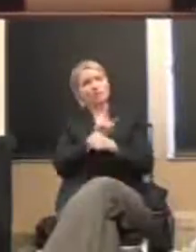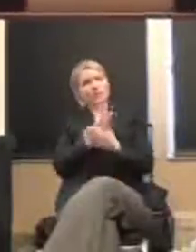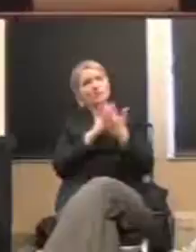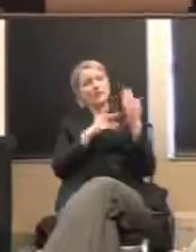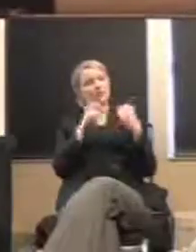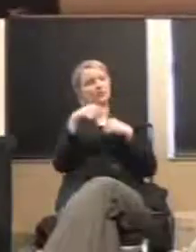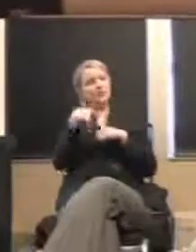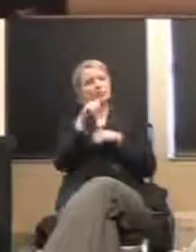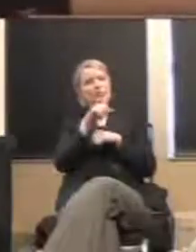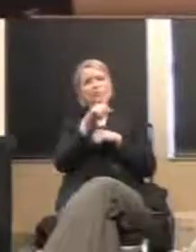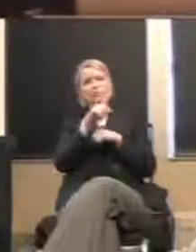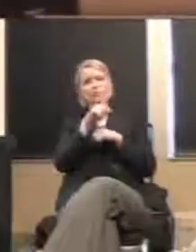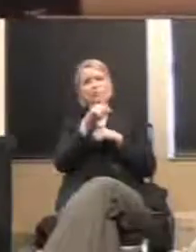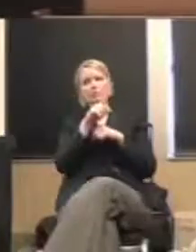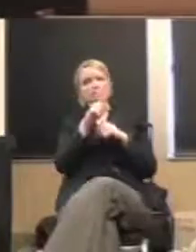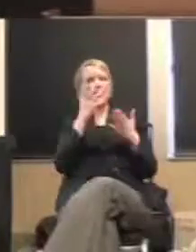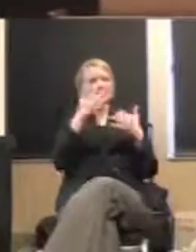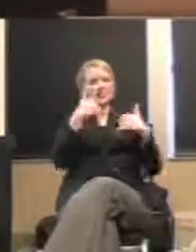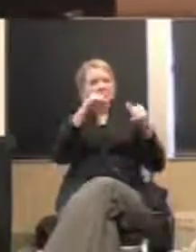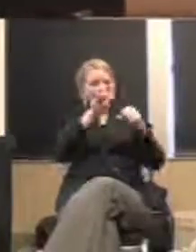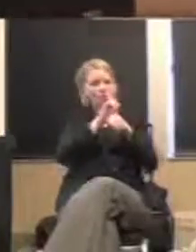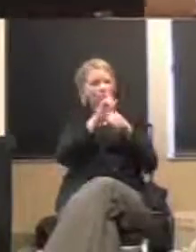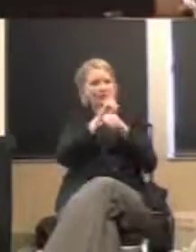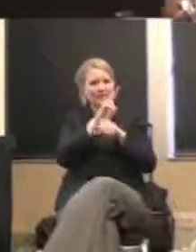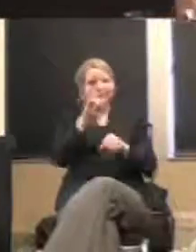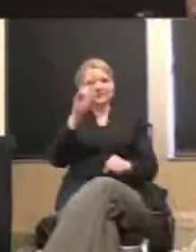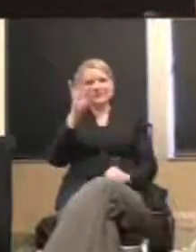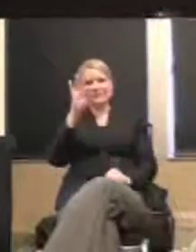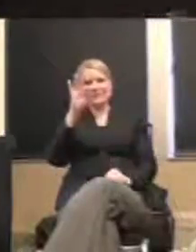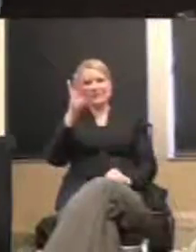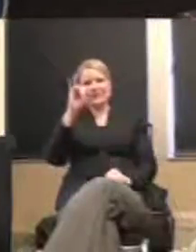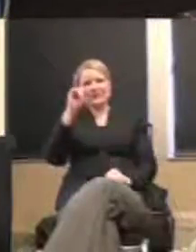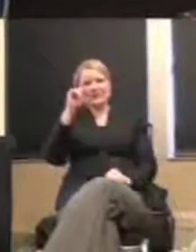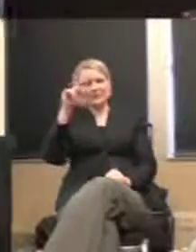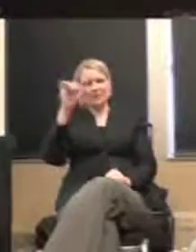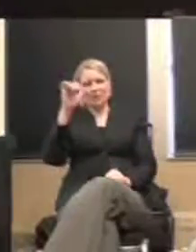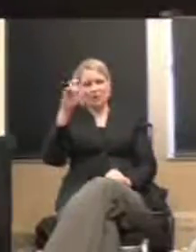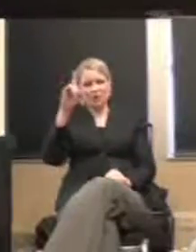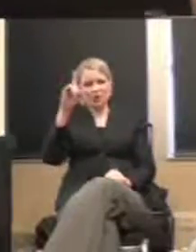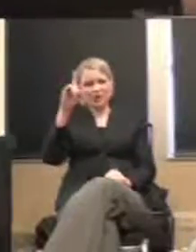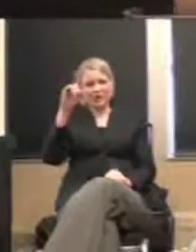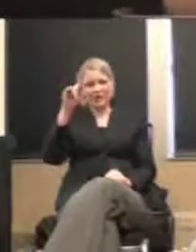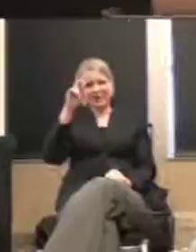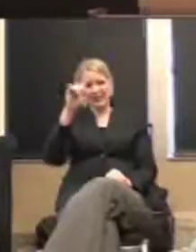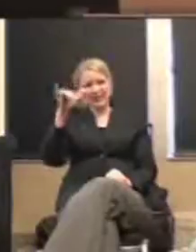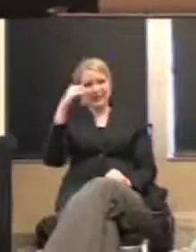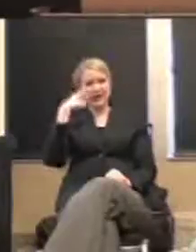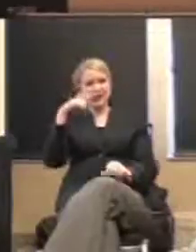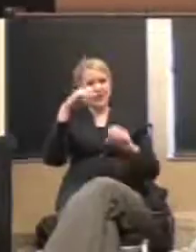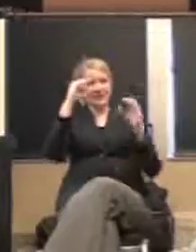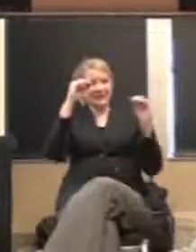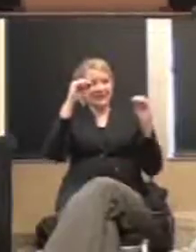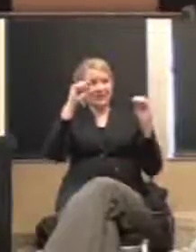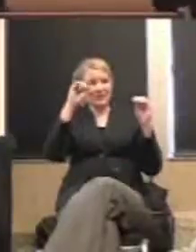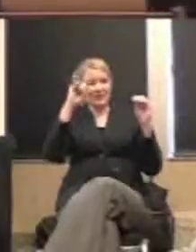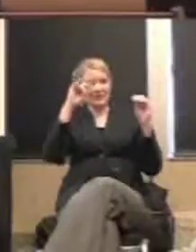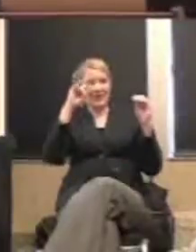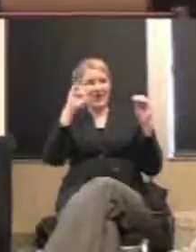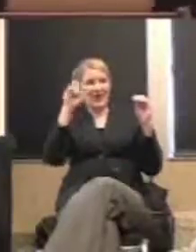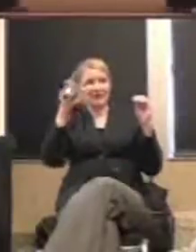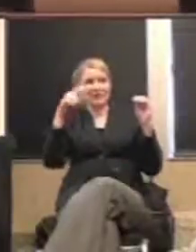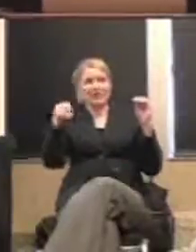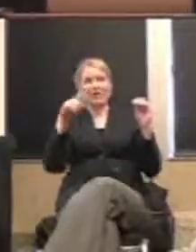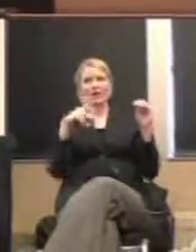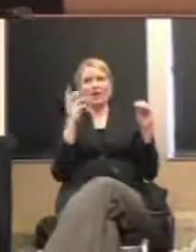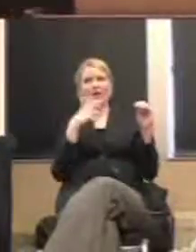be, still using the Fitzgerald key to teach syntax to your kids, God, that's ringing, whoa, wow, Fitzgerald